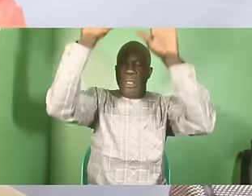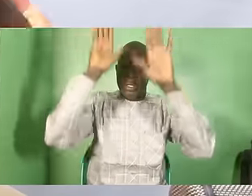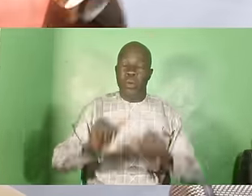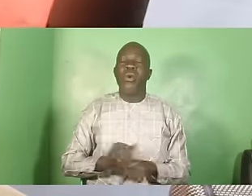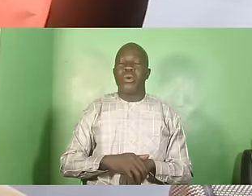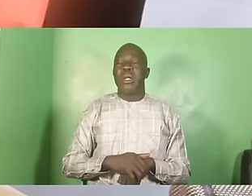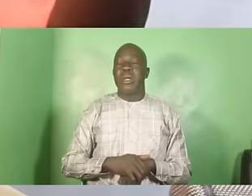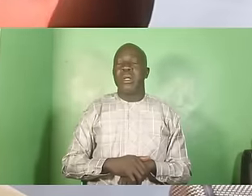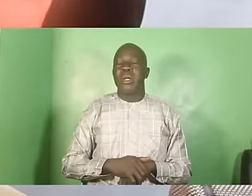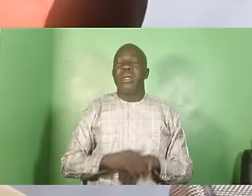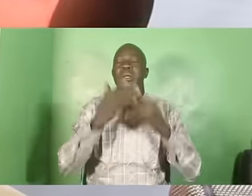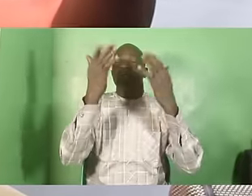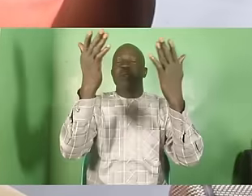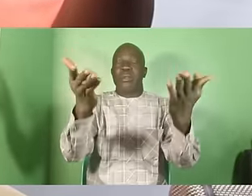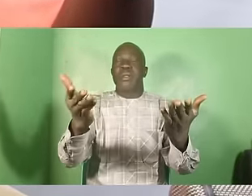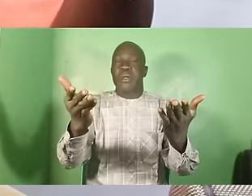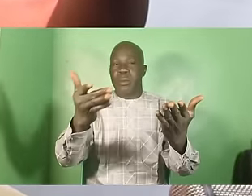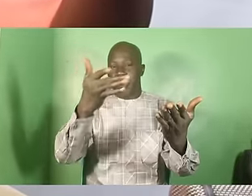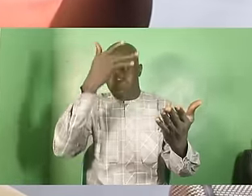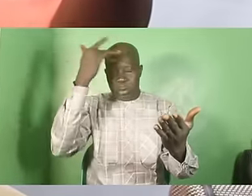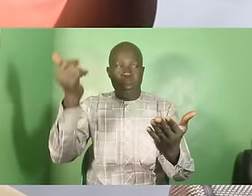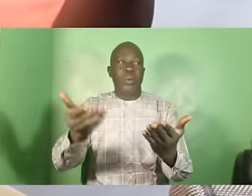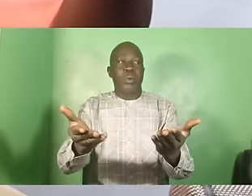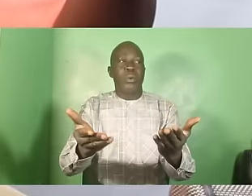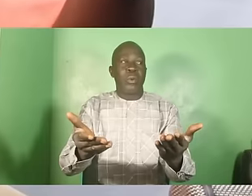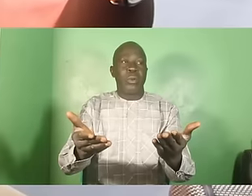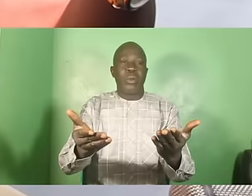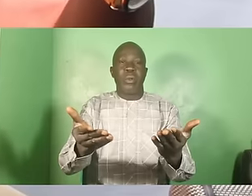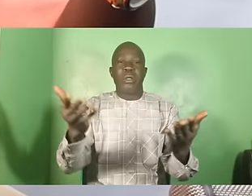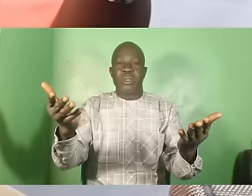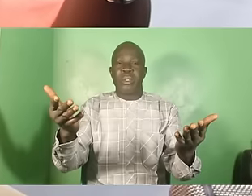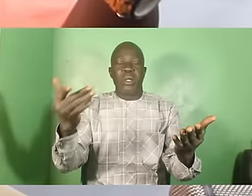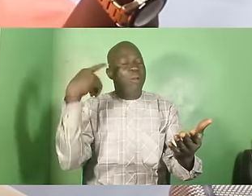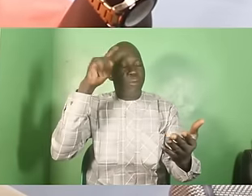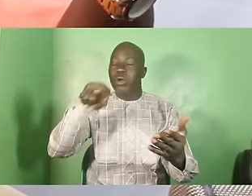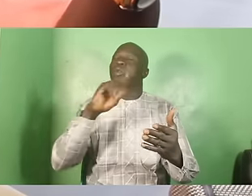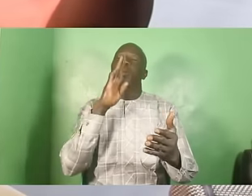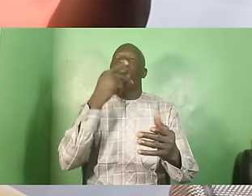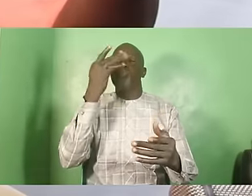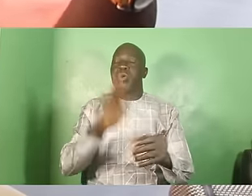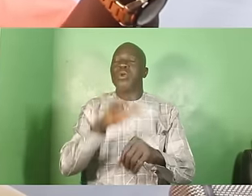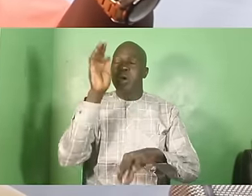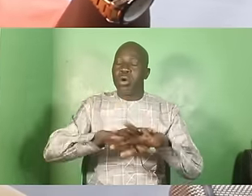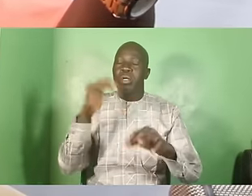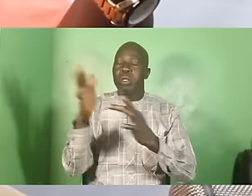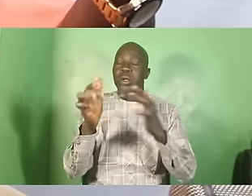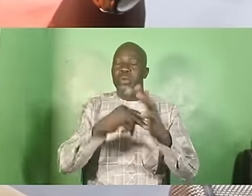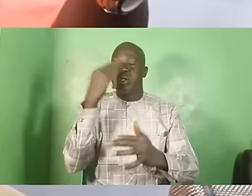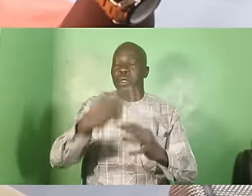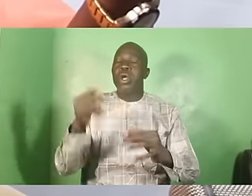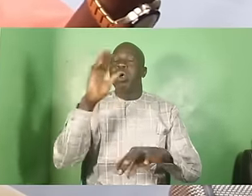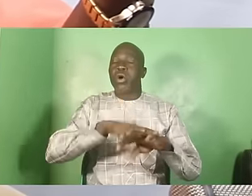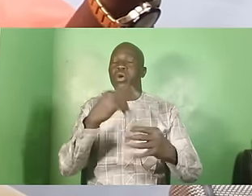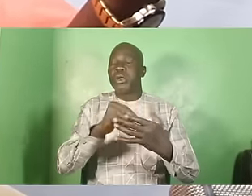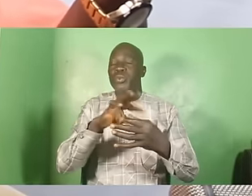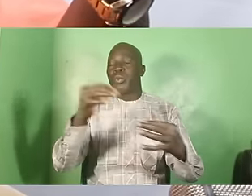a. Lift up your hand for the one that promised. Lift up your hand for the one that promised. What do you call Jesus? Call the name of Jesus. What we